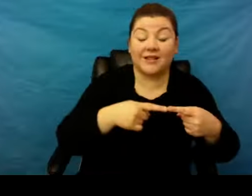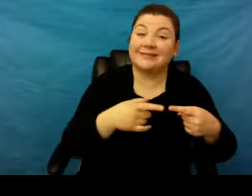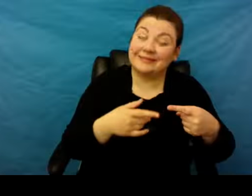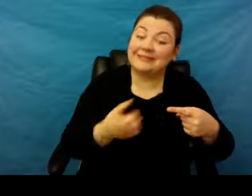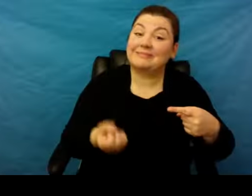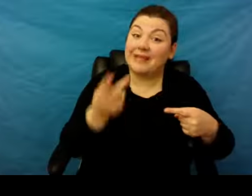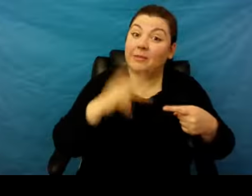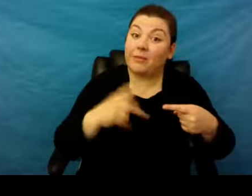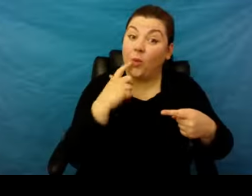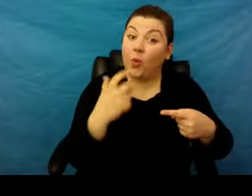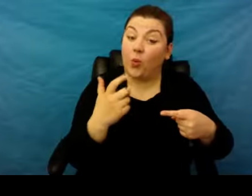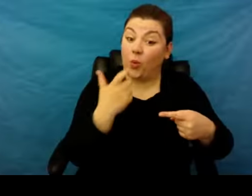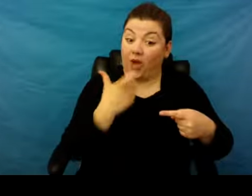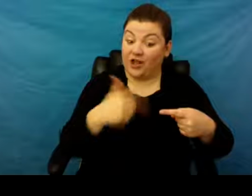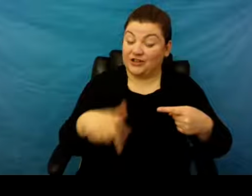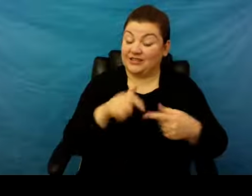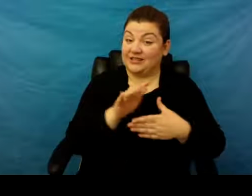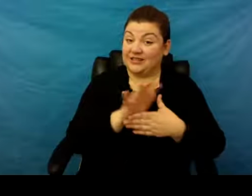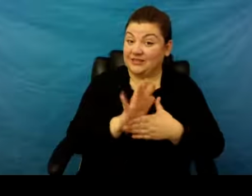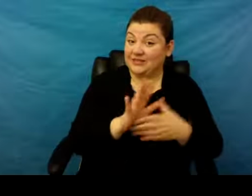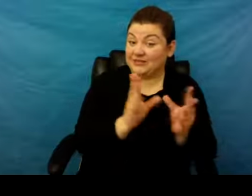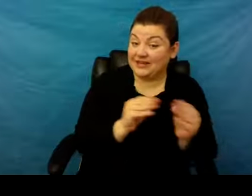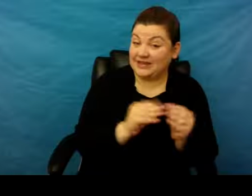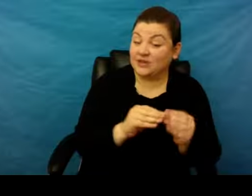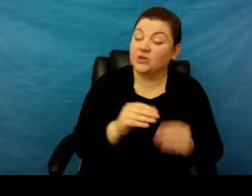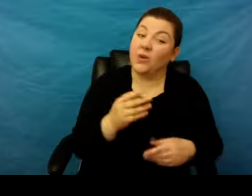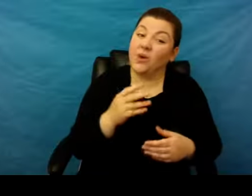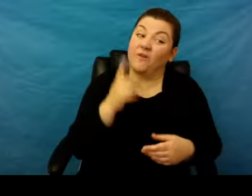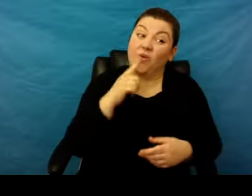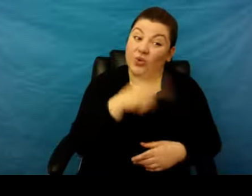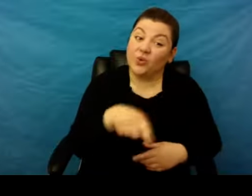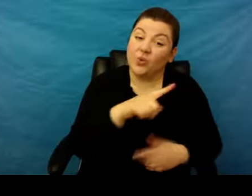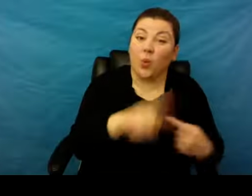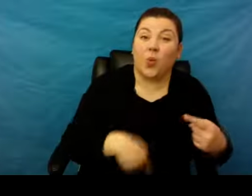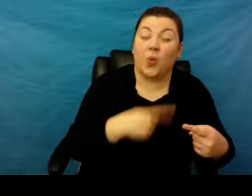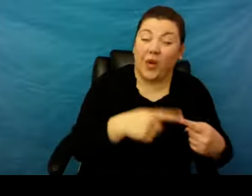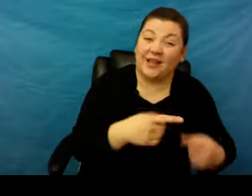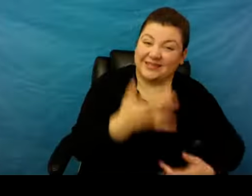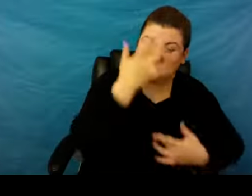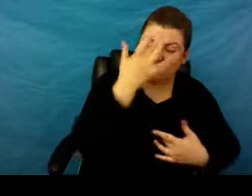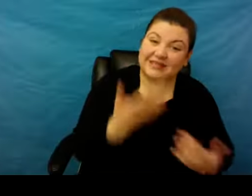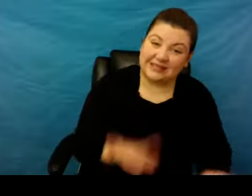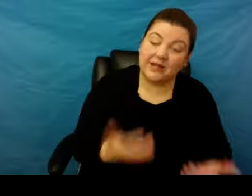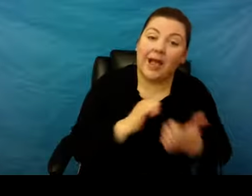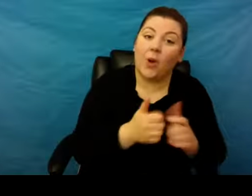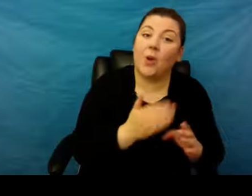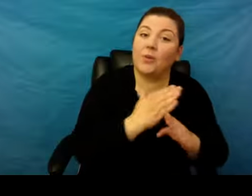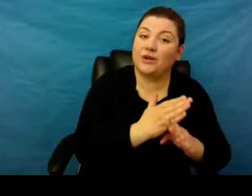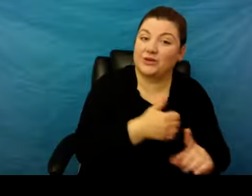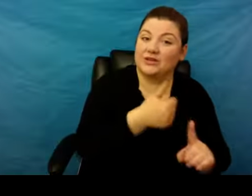gets COVID, and how we can protect our circle. You may hear a little inflection in my voice, like I'm